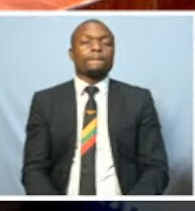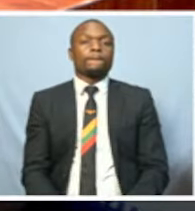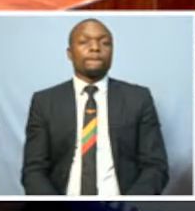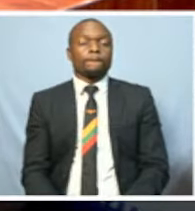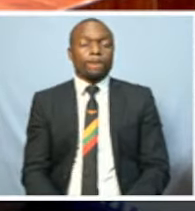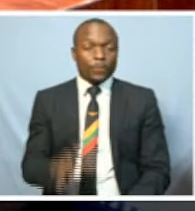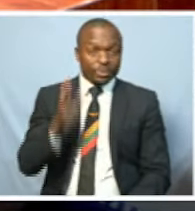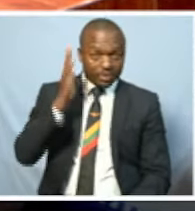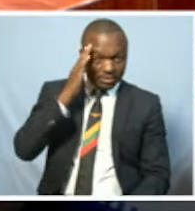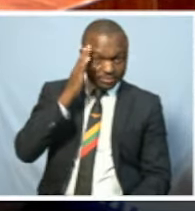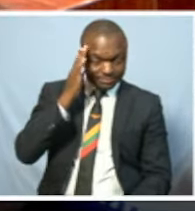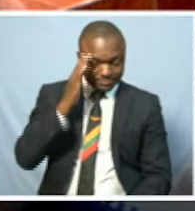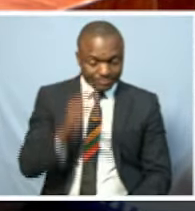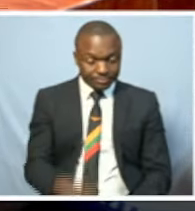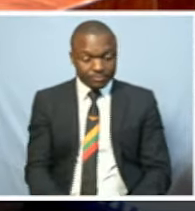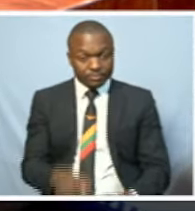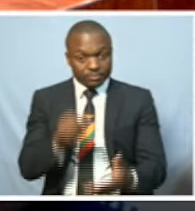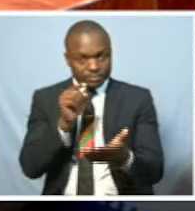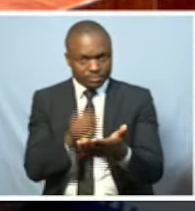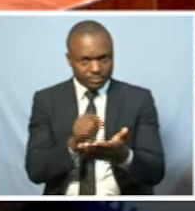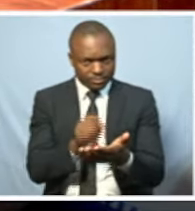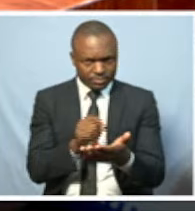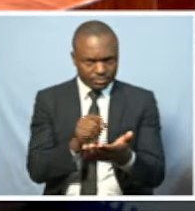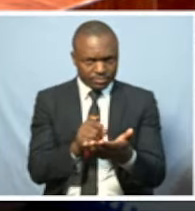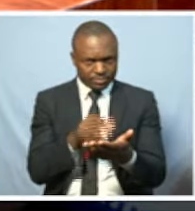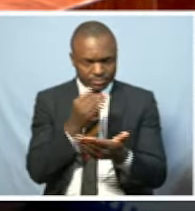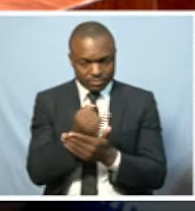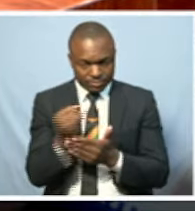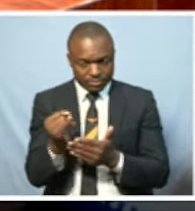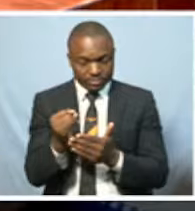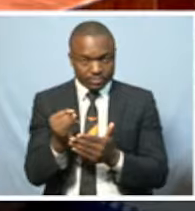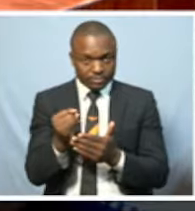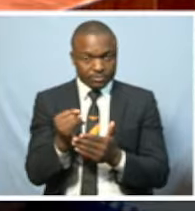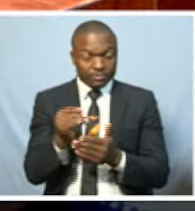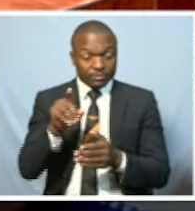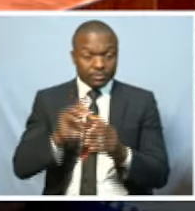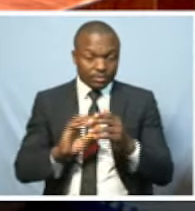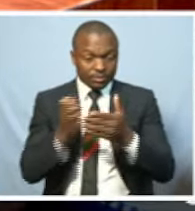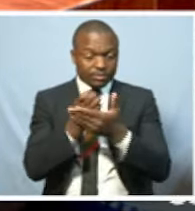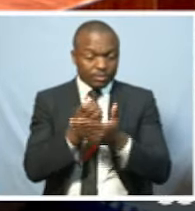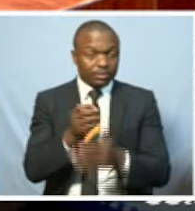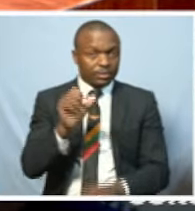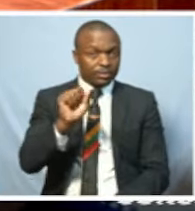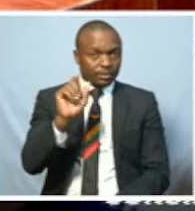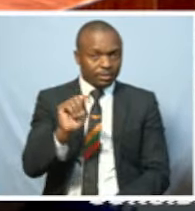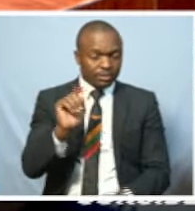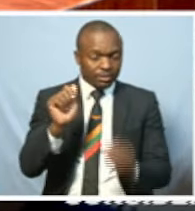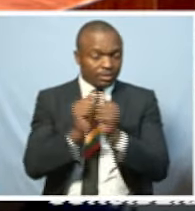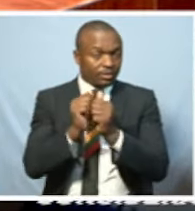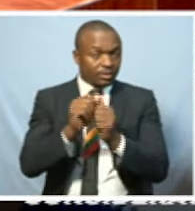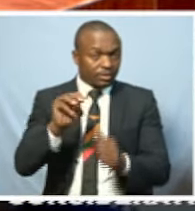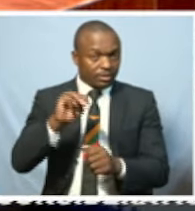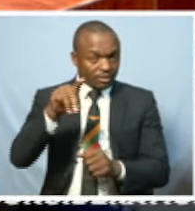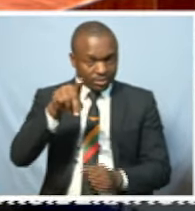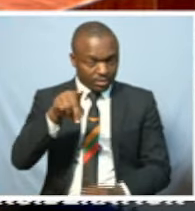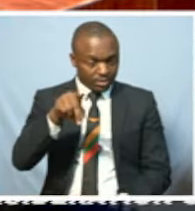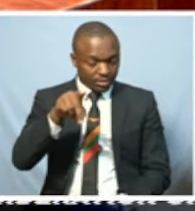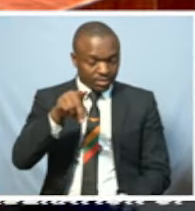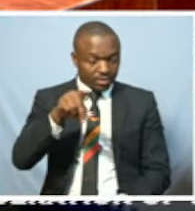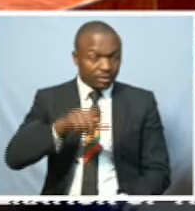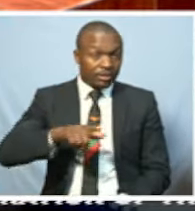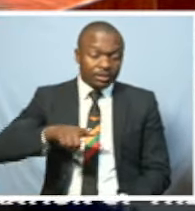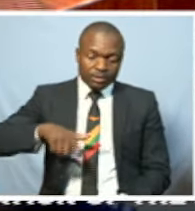I know this case in particular because we had to engage ST together with the MP. There was delayed